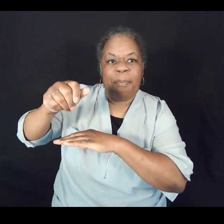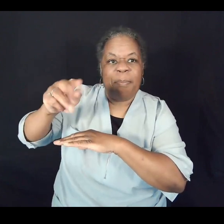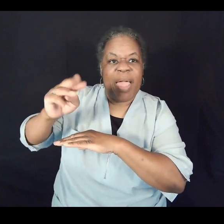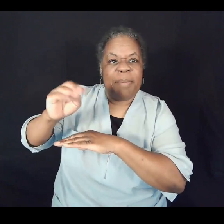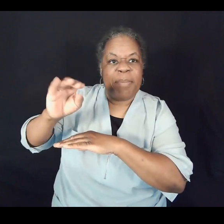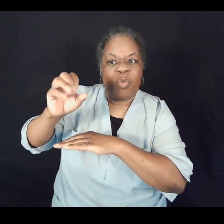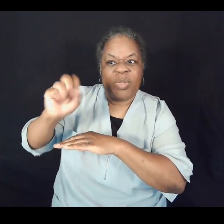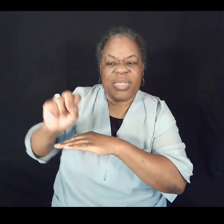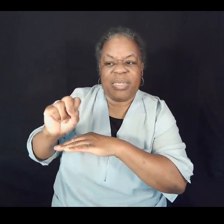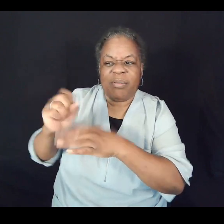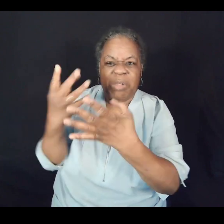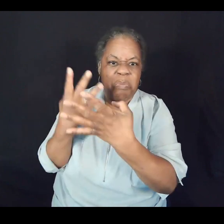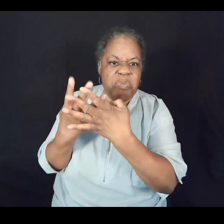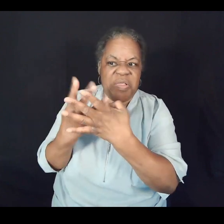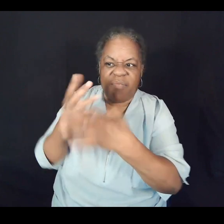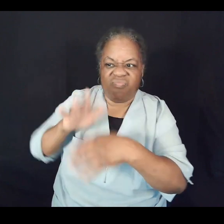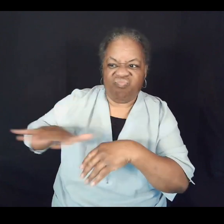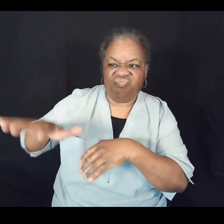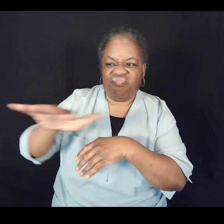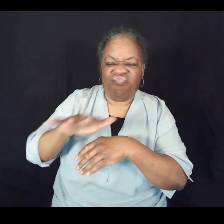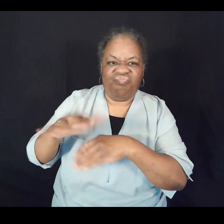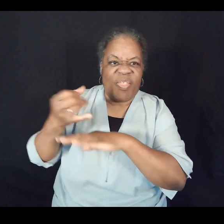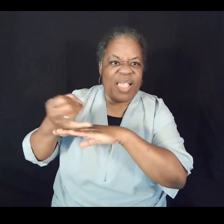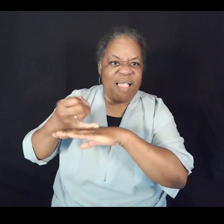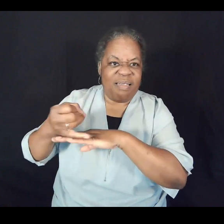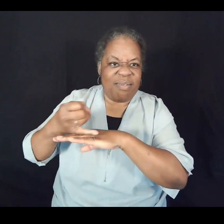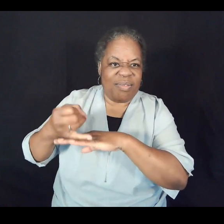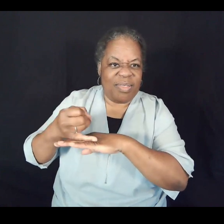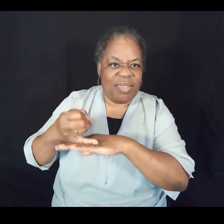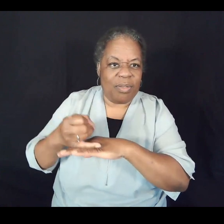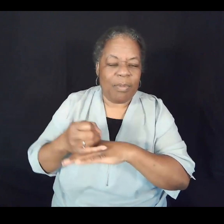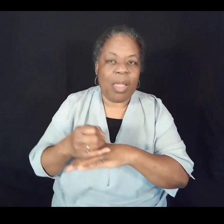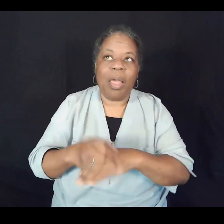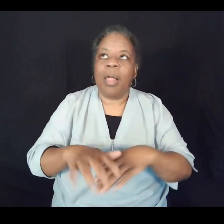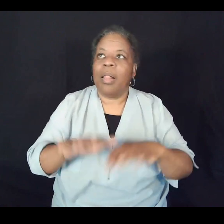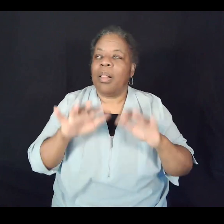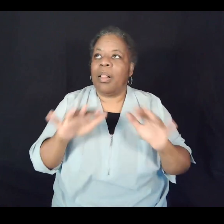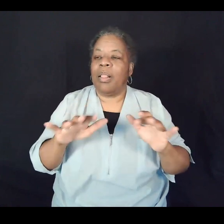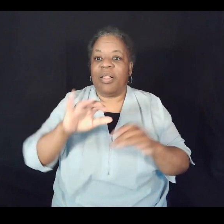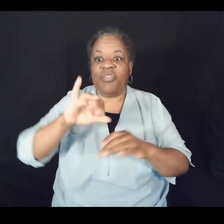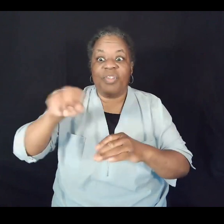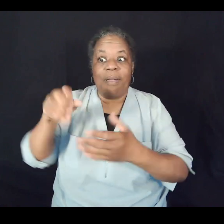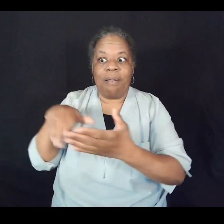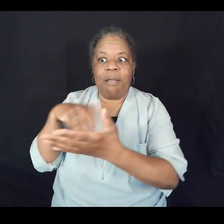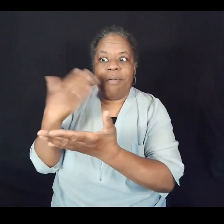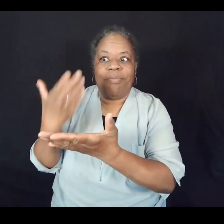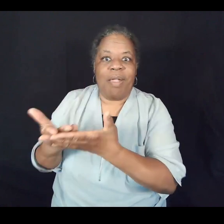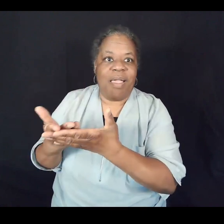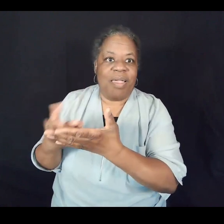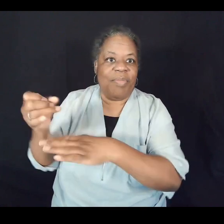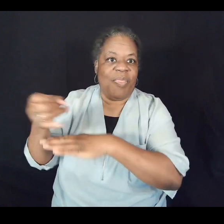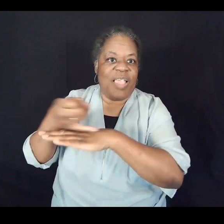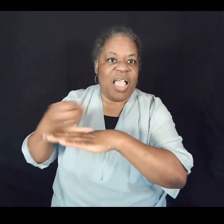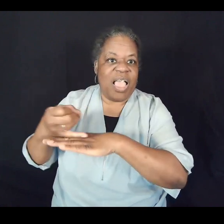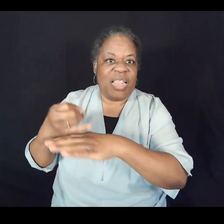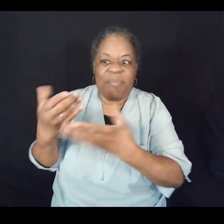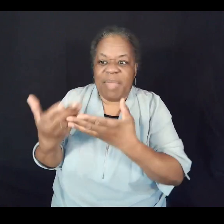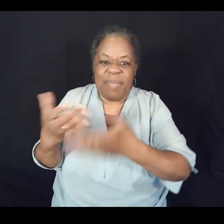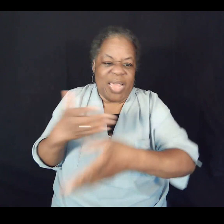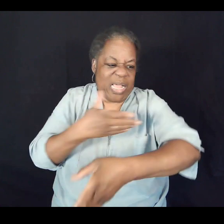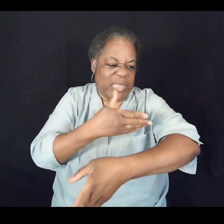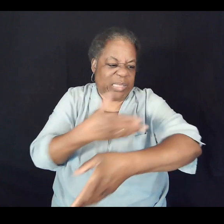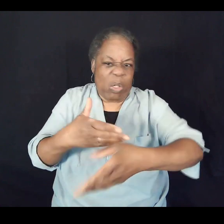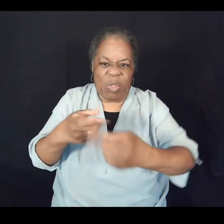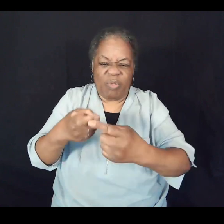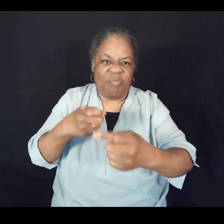Alcatraz. So you can imagine, when John gets there, and maybe he's scarred from the boiling oil, or